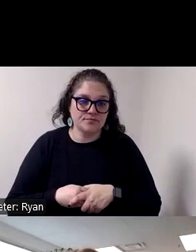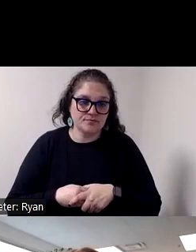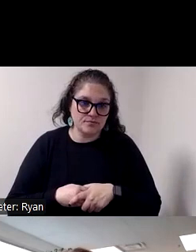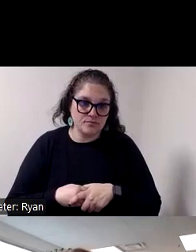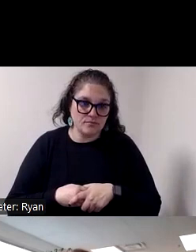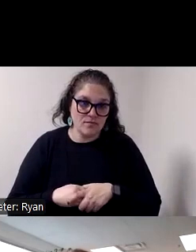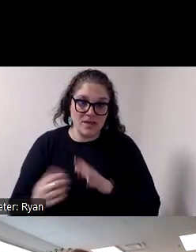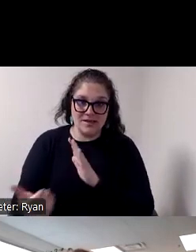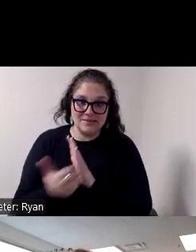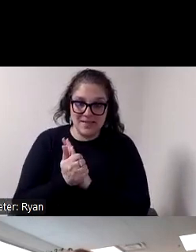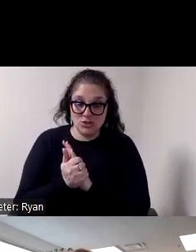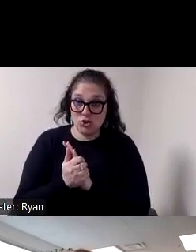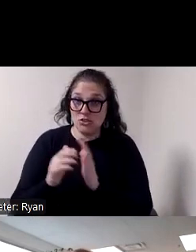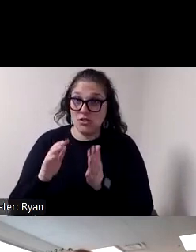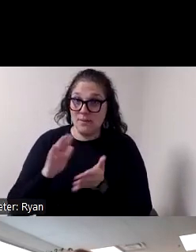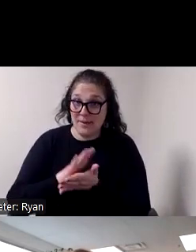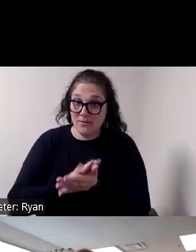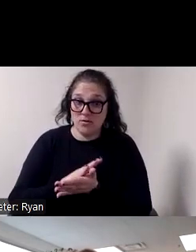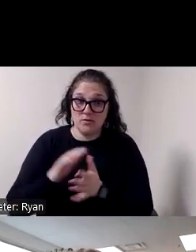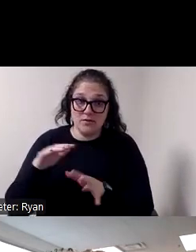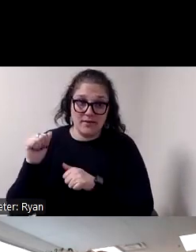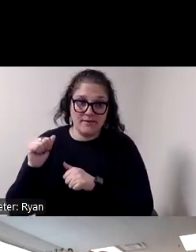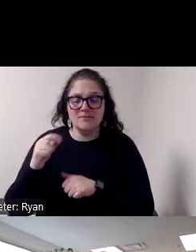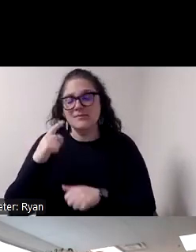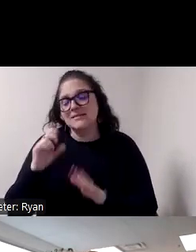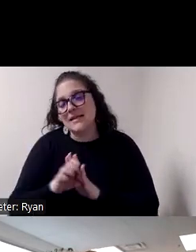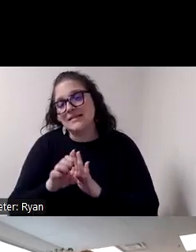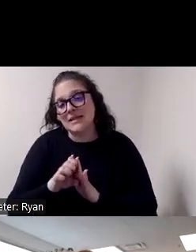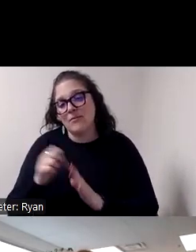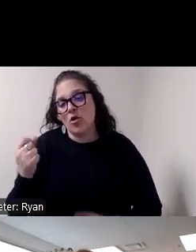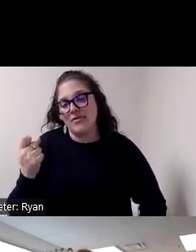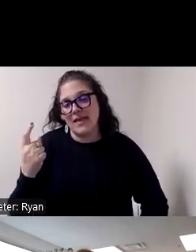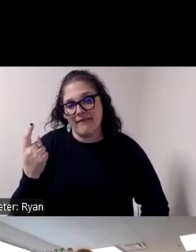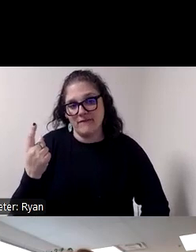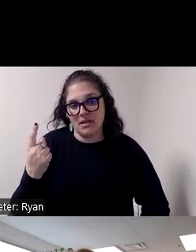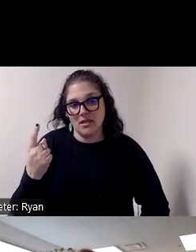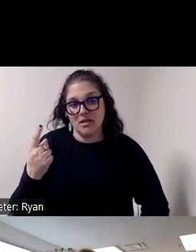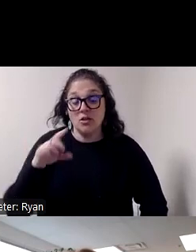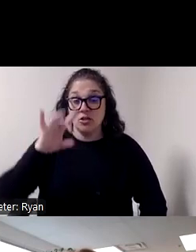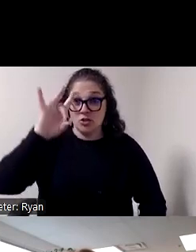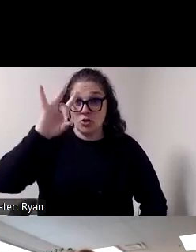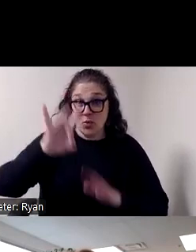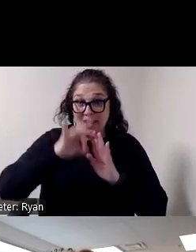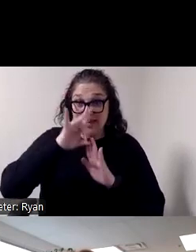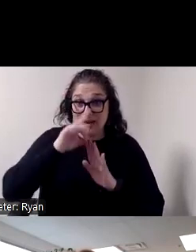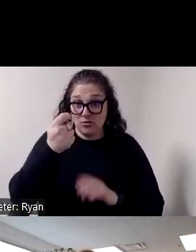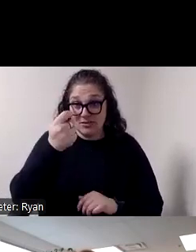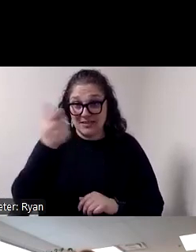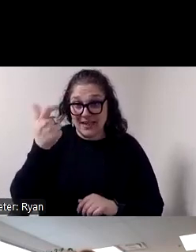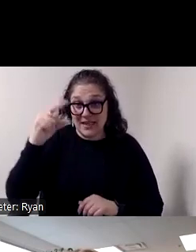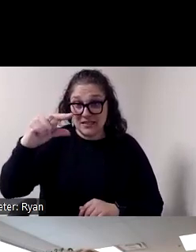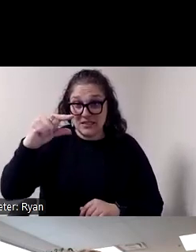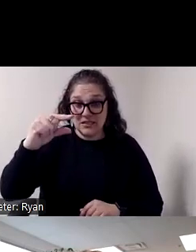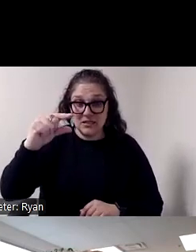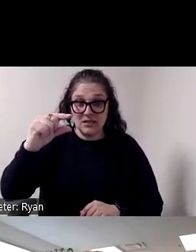attach a leave slip. Let's say I took leave on the 11th. So I'm going to remove the 8 hours from there, and I'm going to